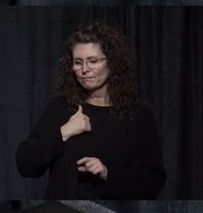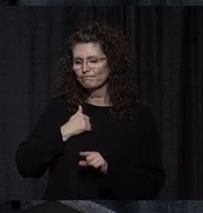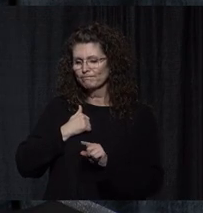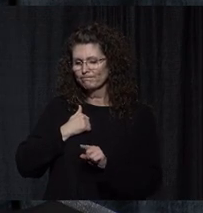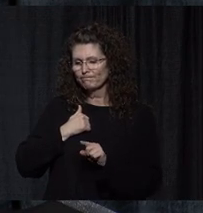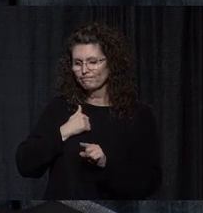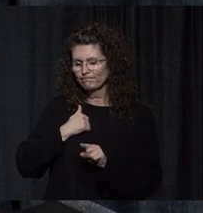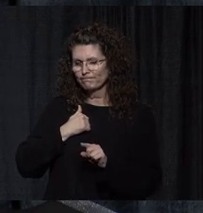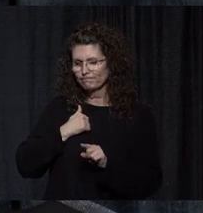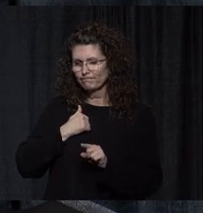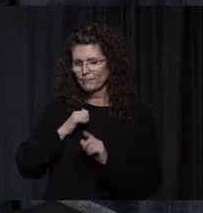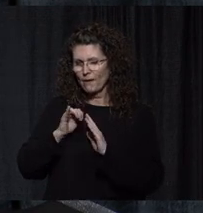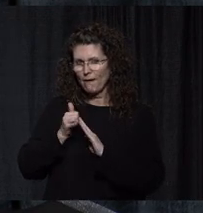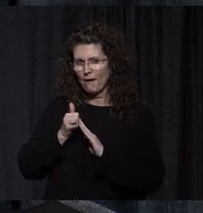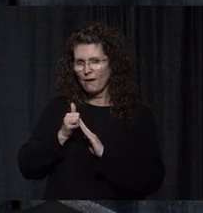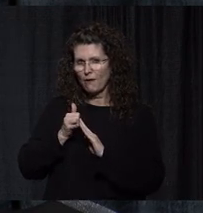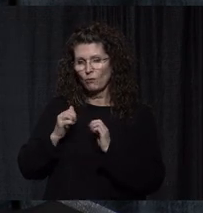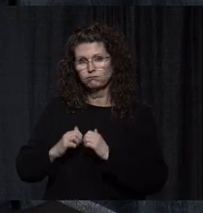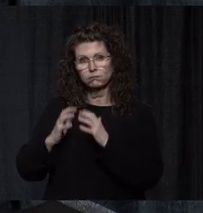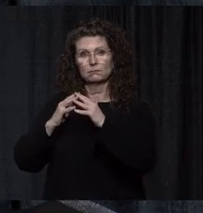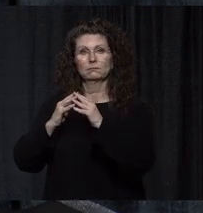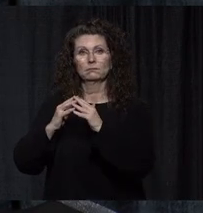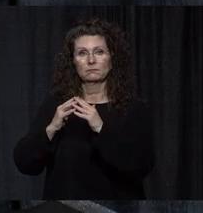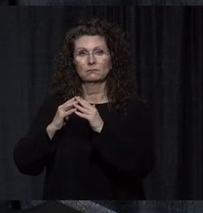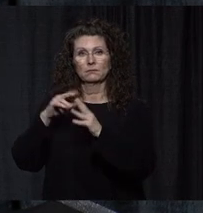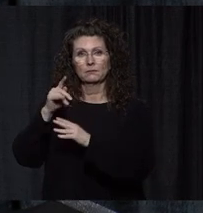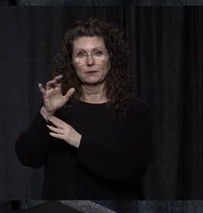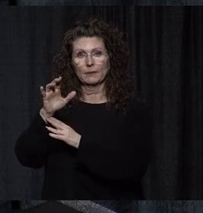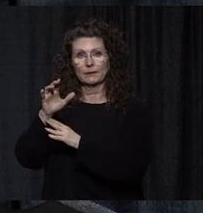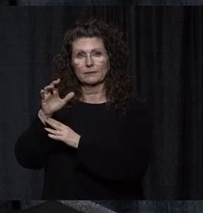way of building public housing communities